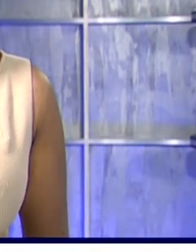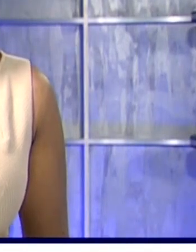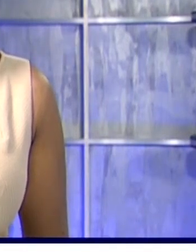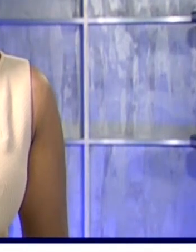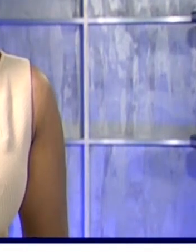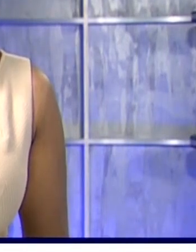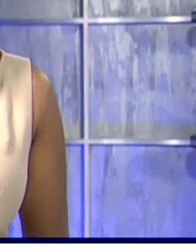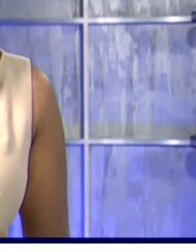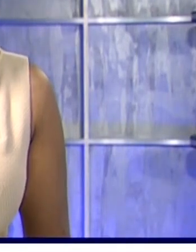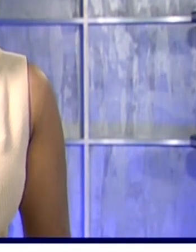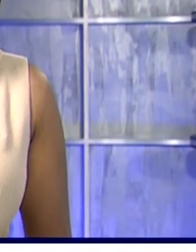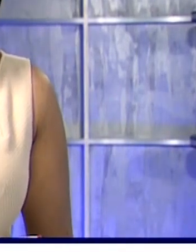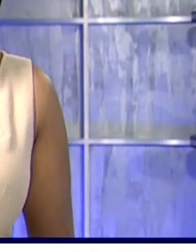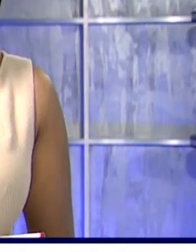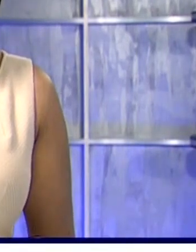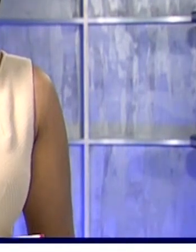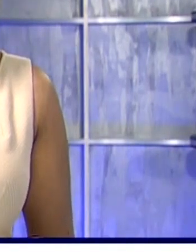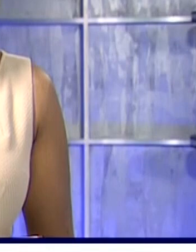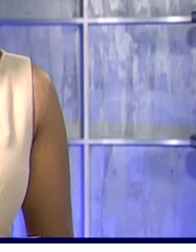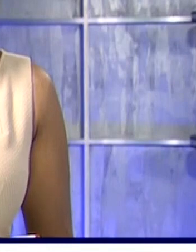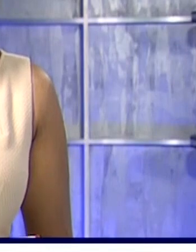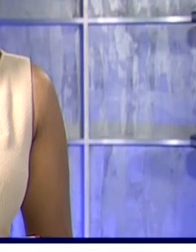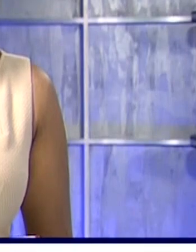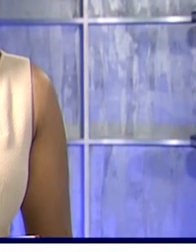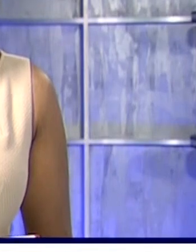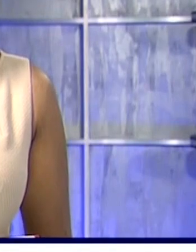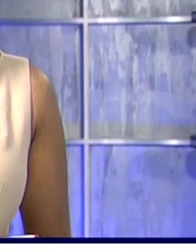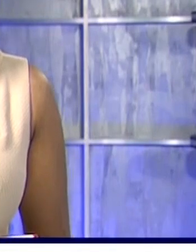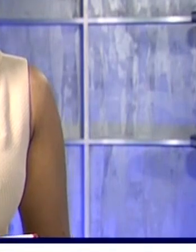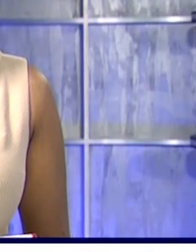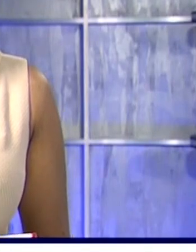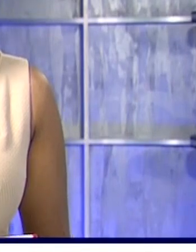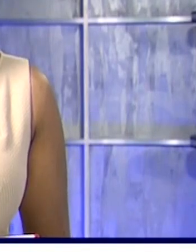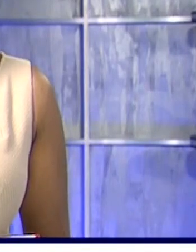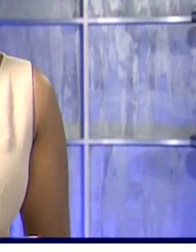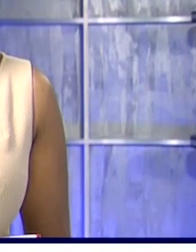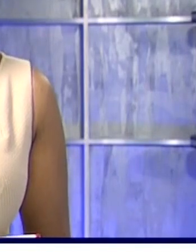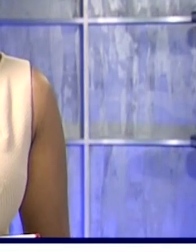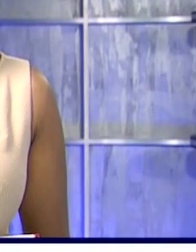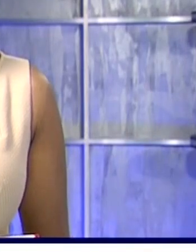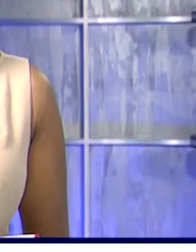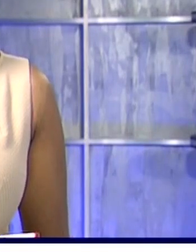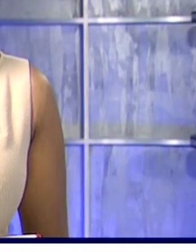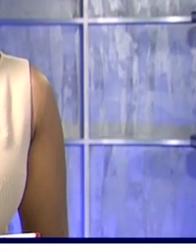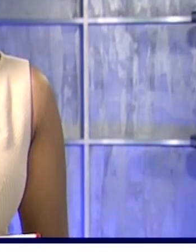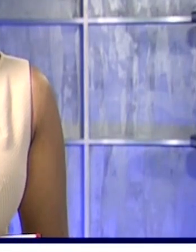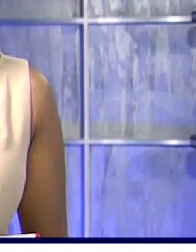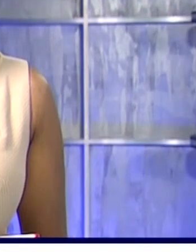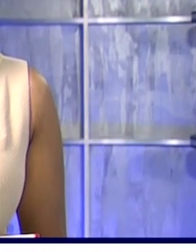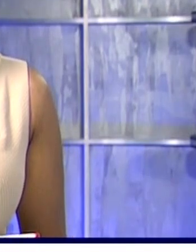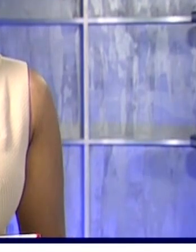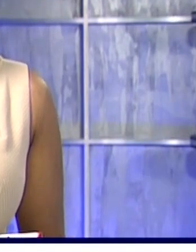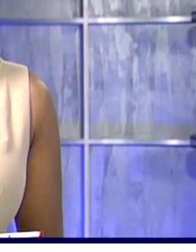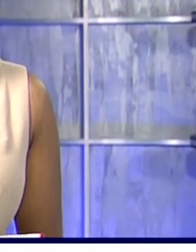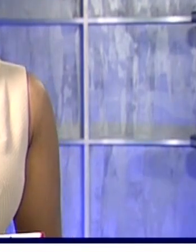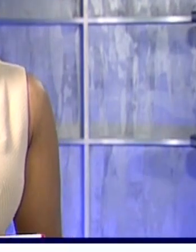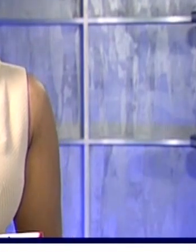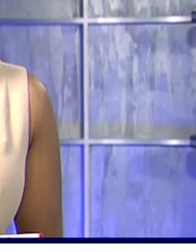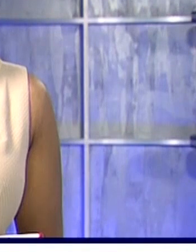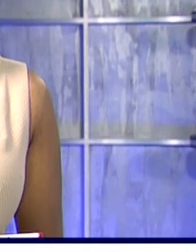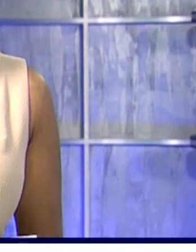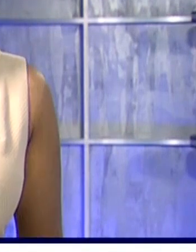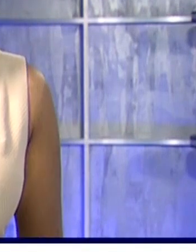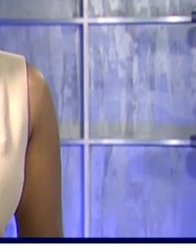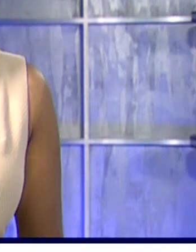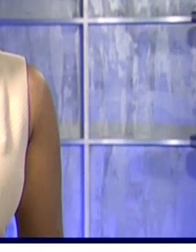being trafficked in all secondary schools. A code of banking practice has been launched. And in sports, reefer